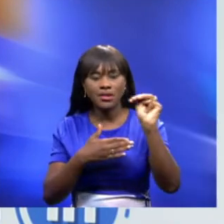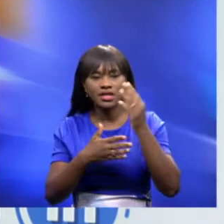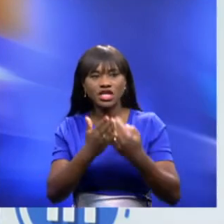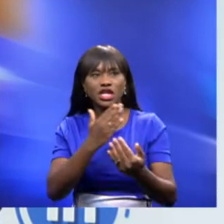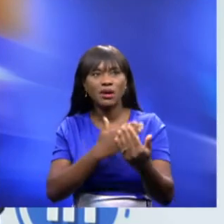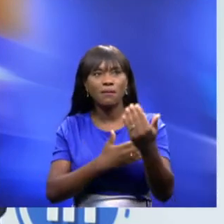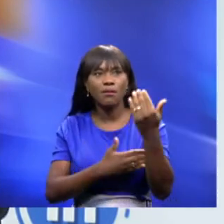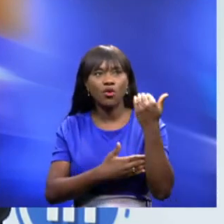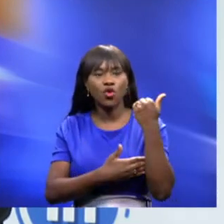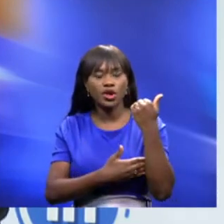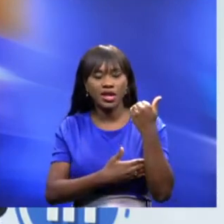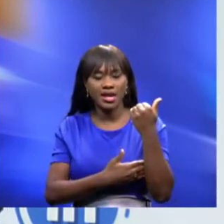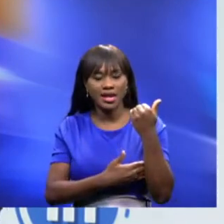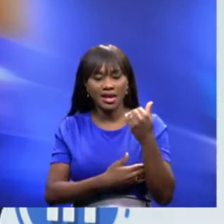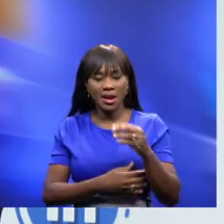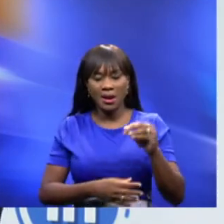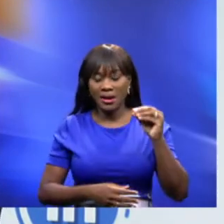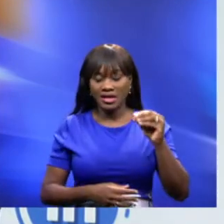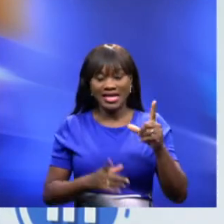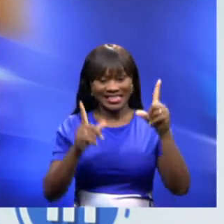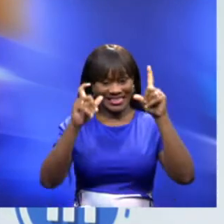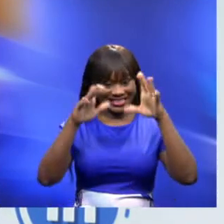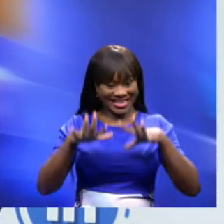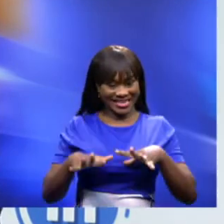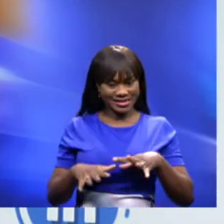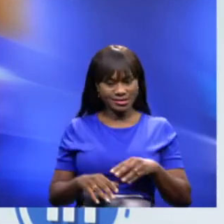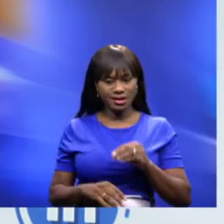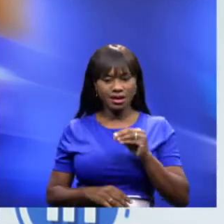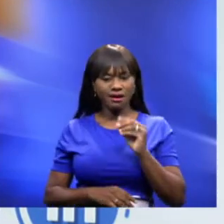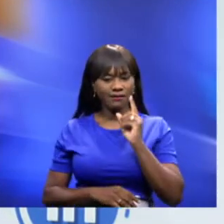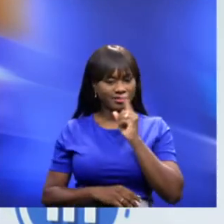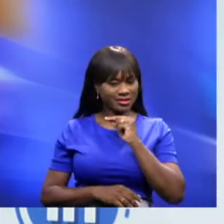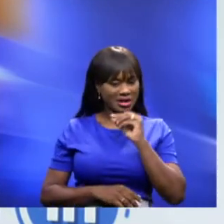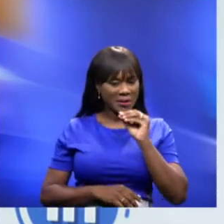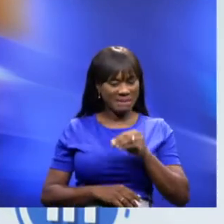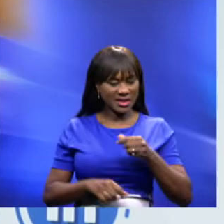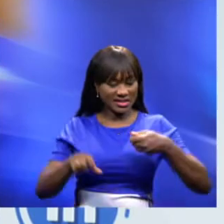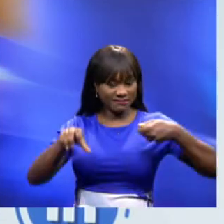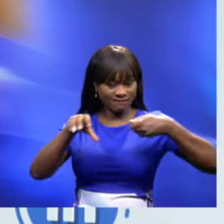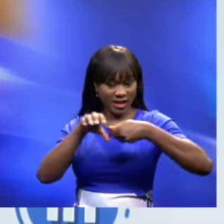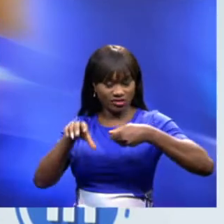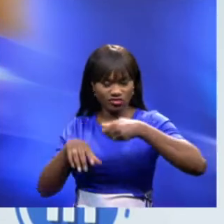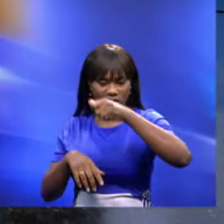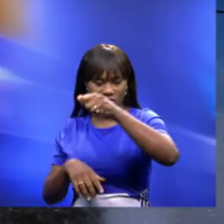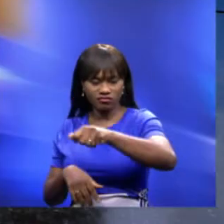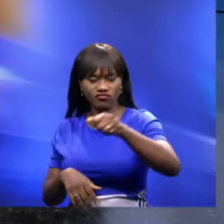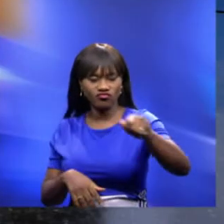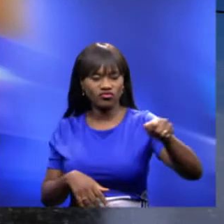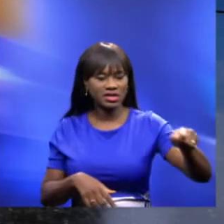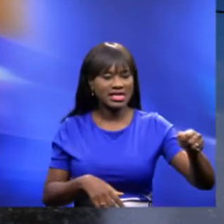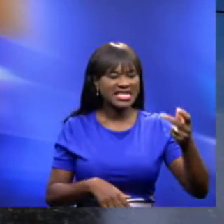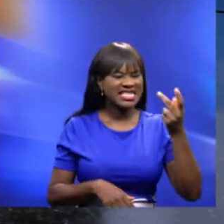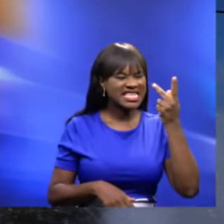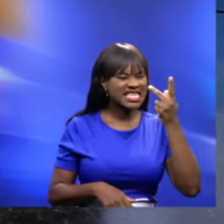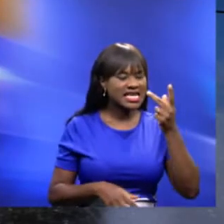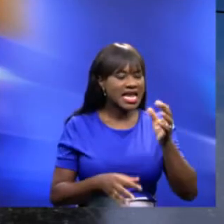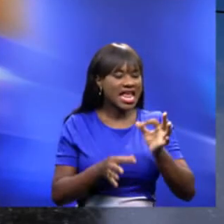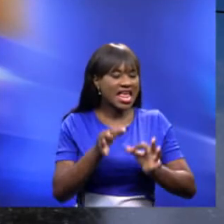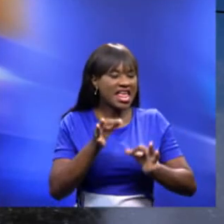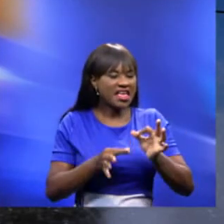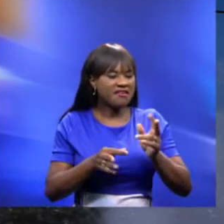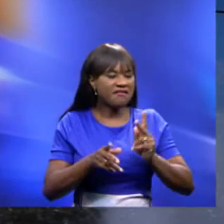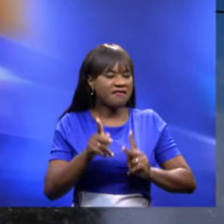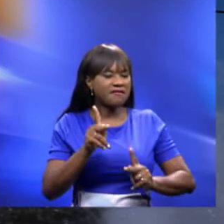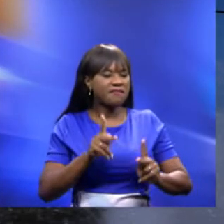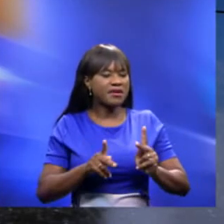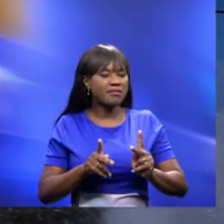and placed flash drives throughout the corporation to see if what was taught. How long you